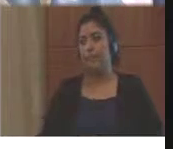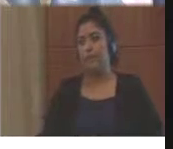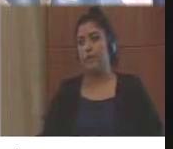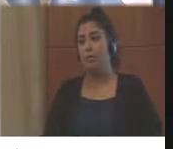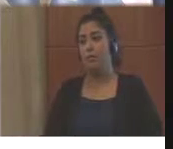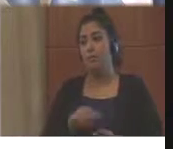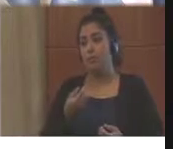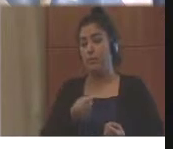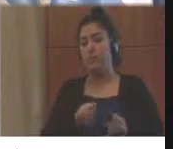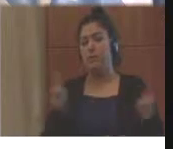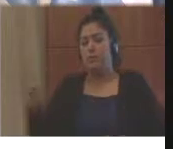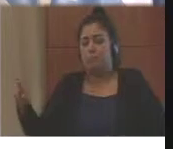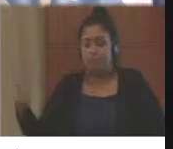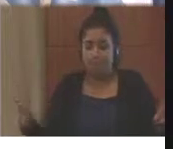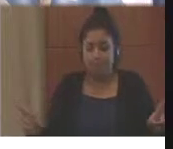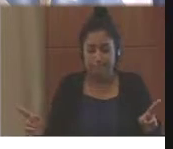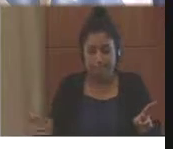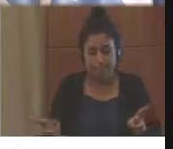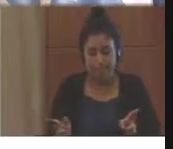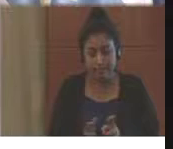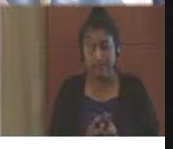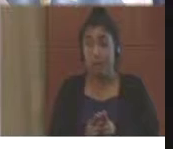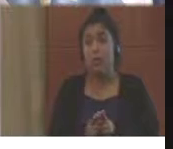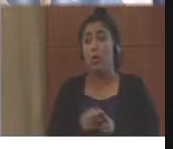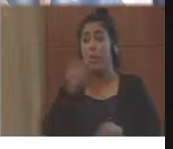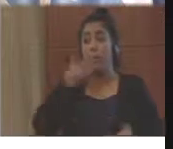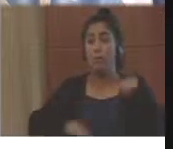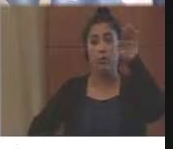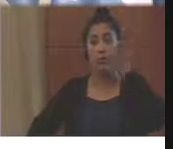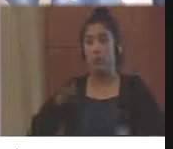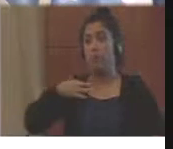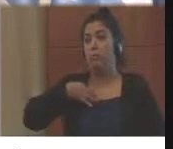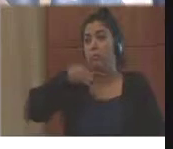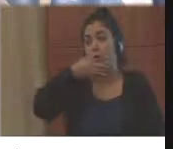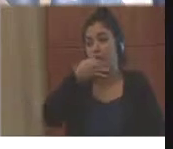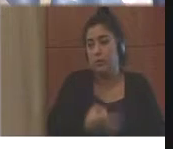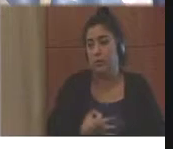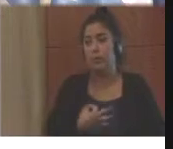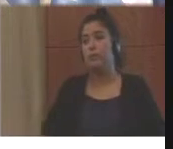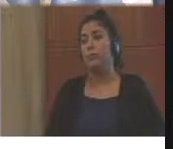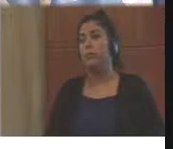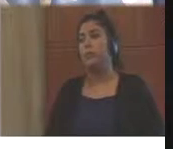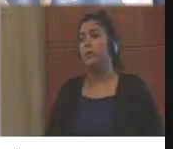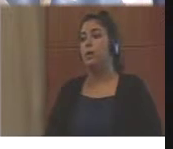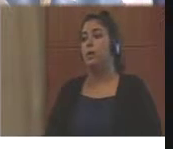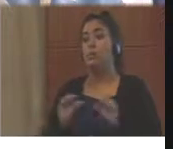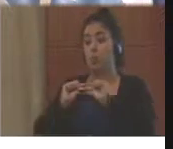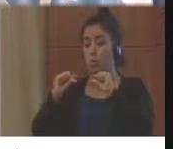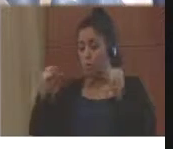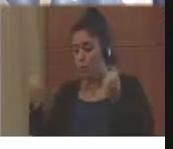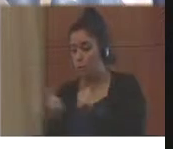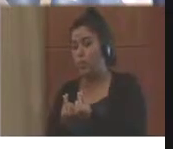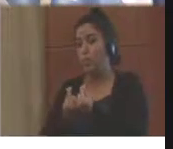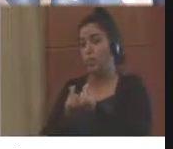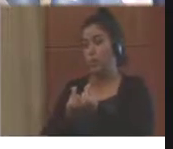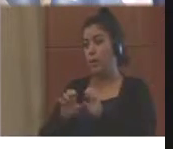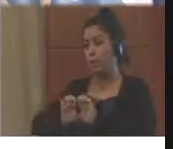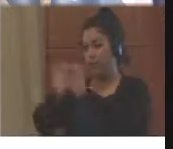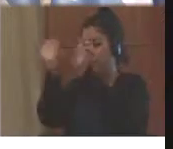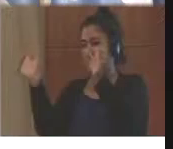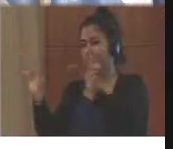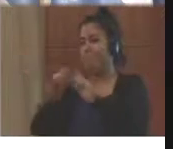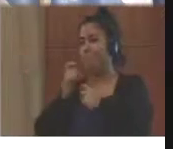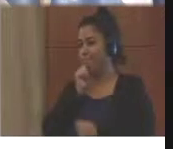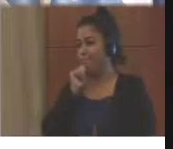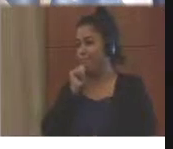present to you in a very summarized way the voluntary commitment that the private sector is offering